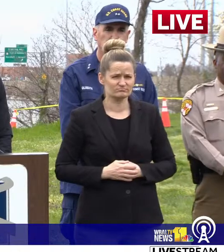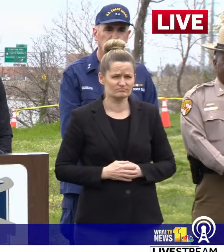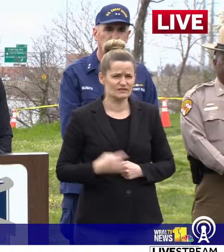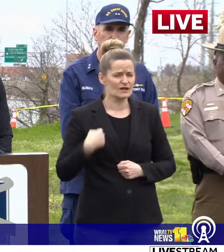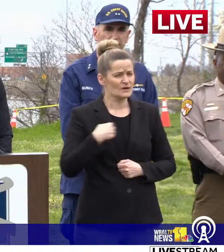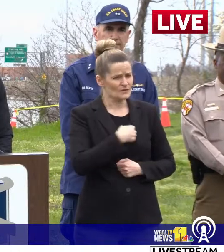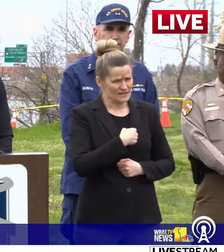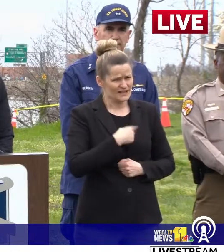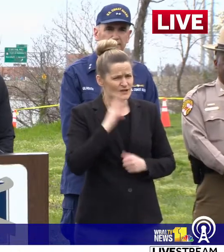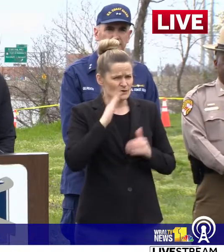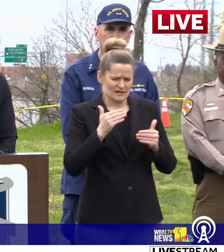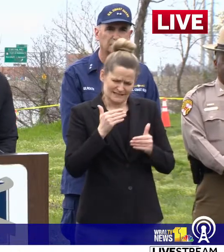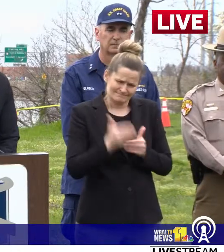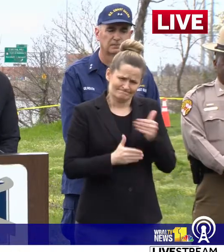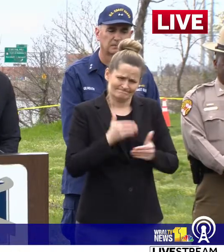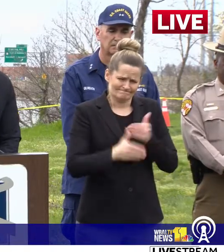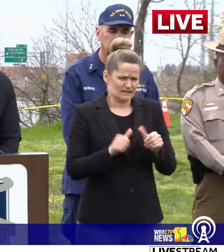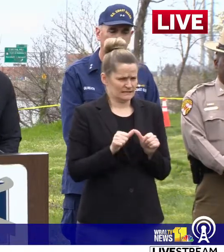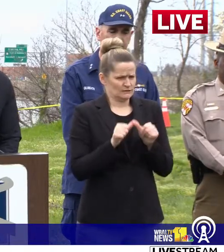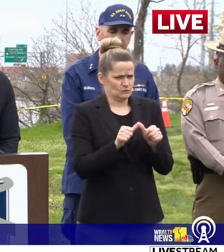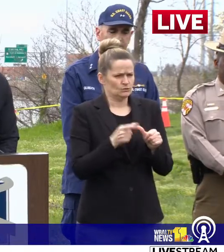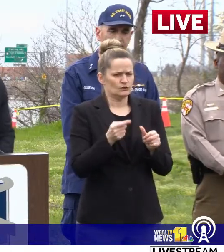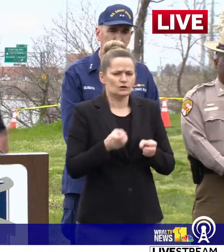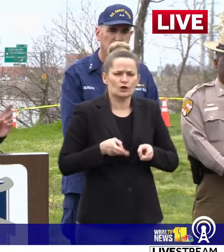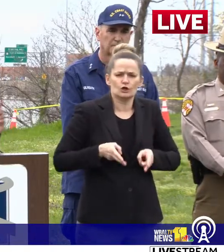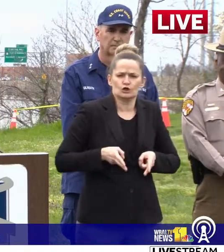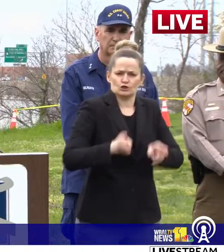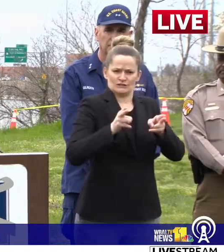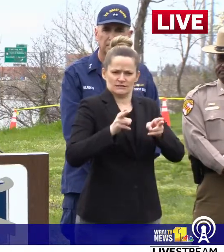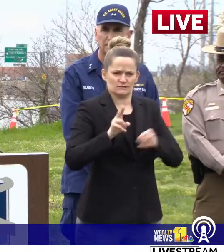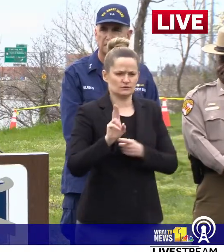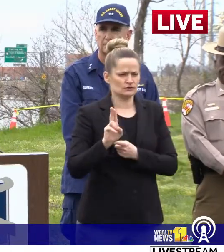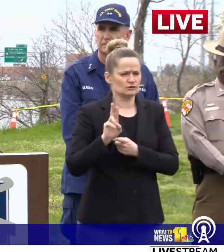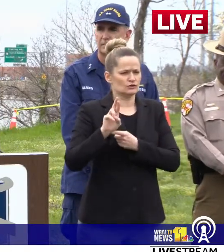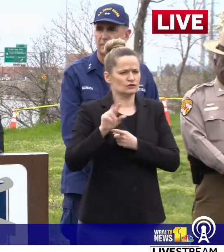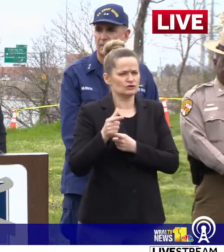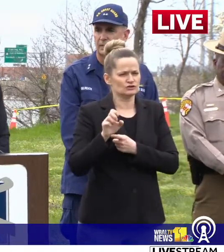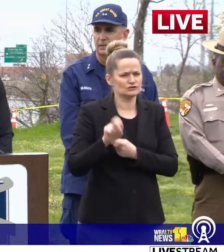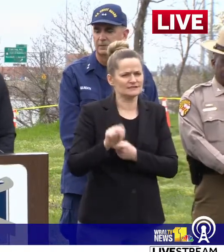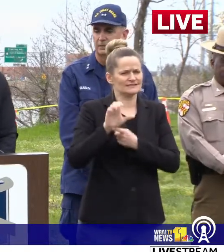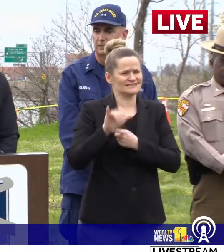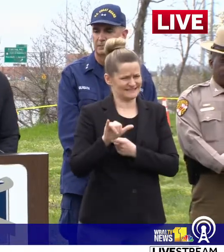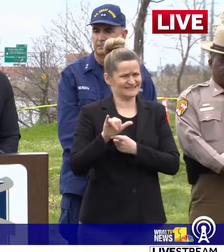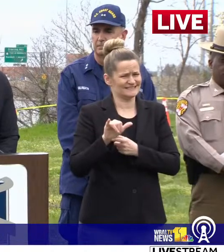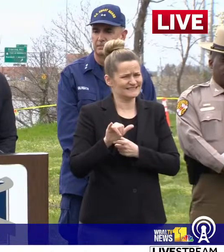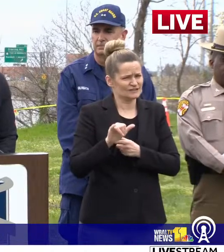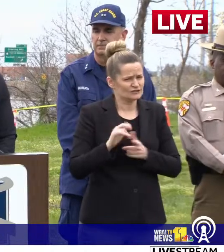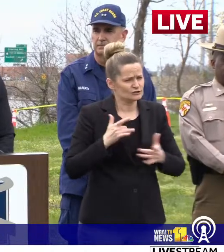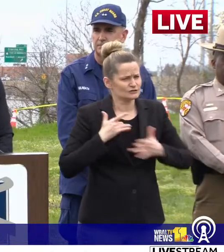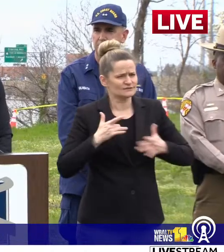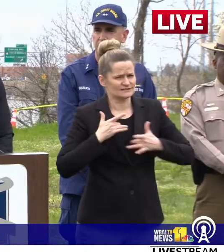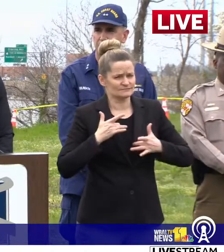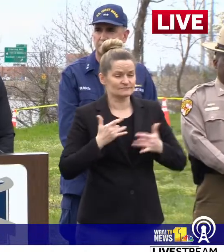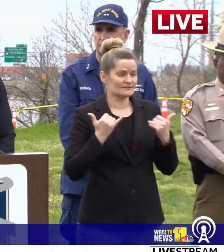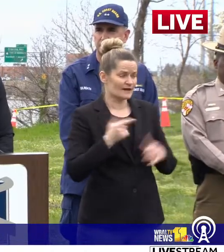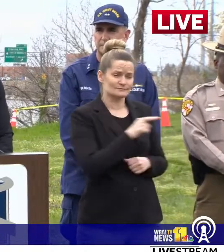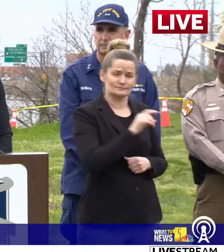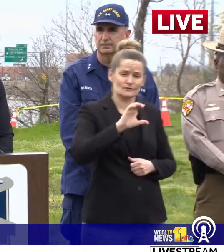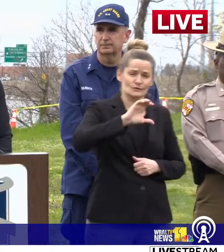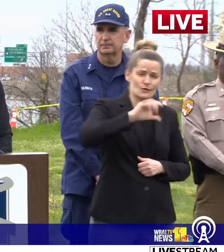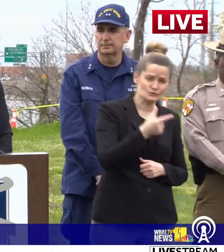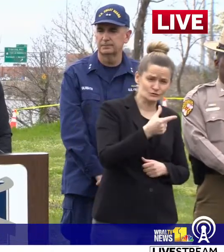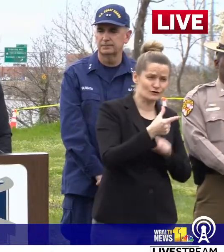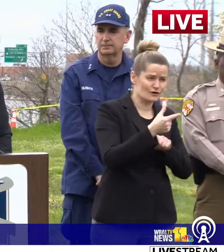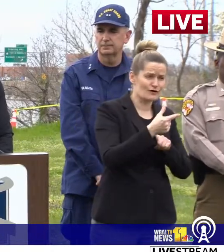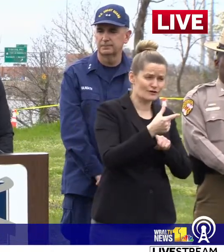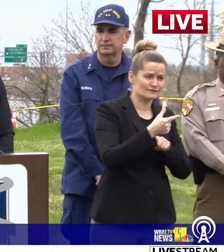coming days. I want to give special thanks to Admiral Gilreath and the Coast Guard, who have been working